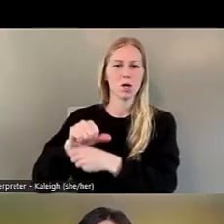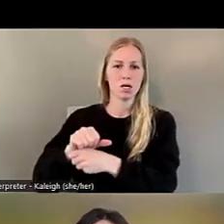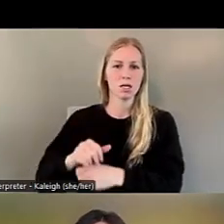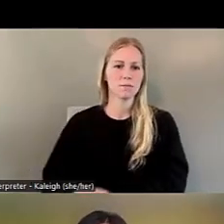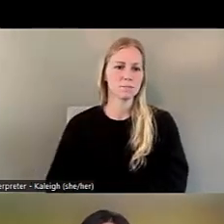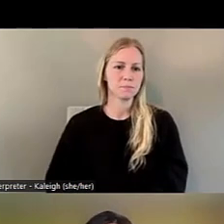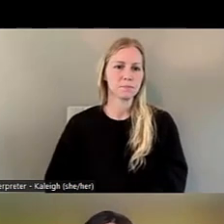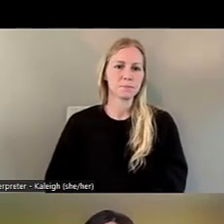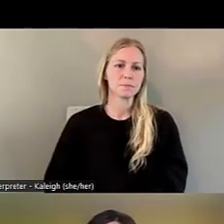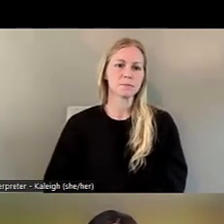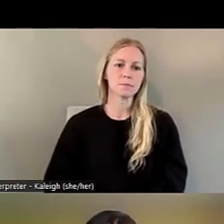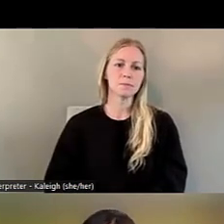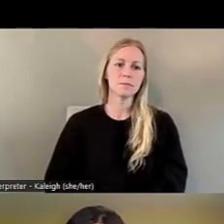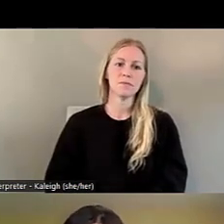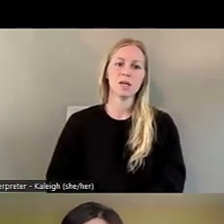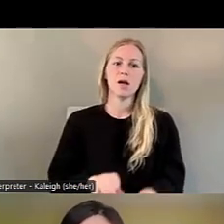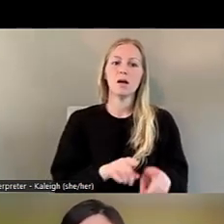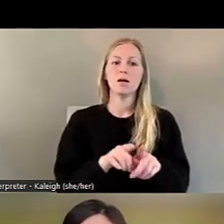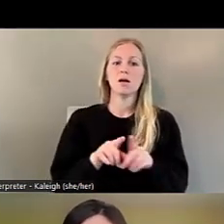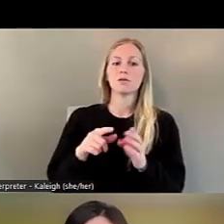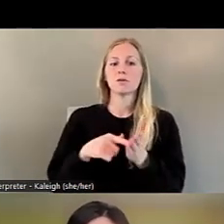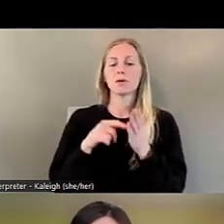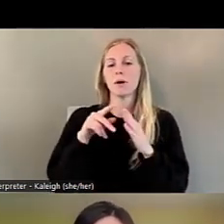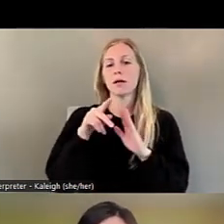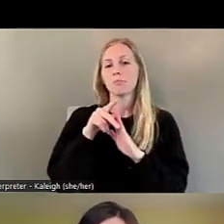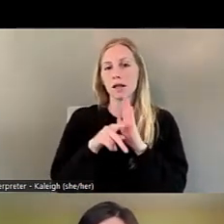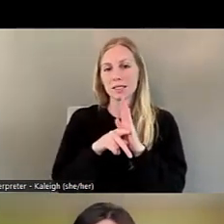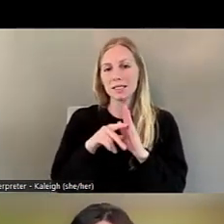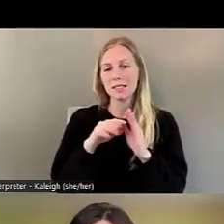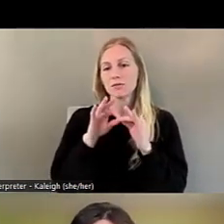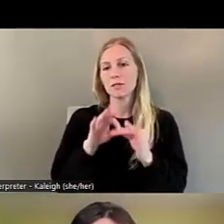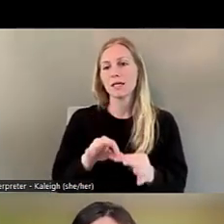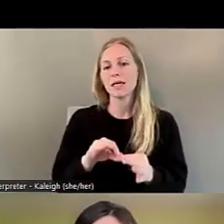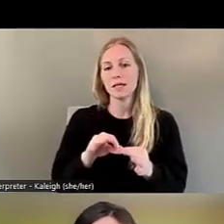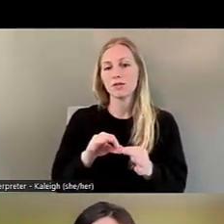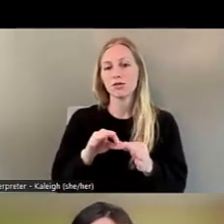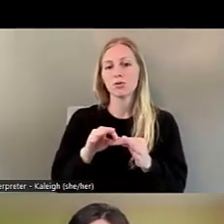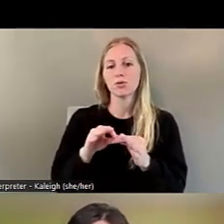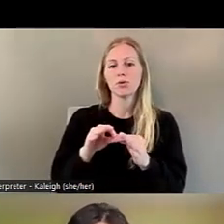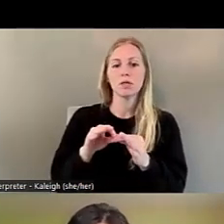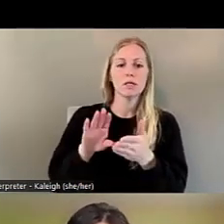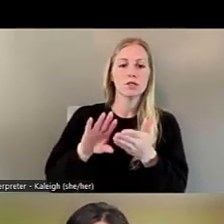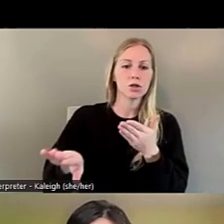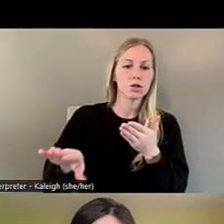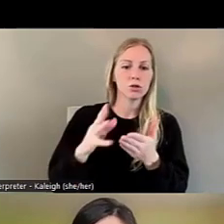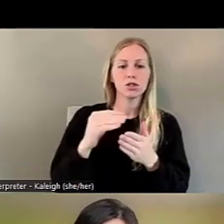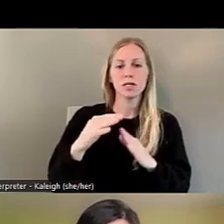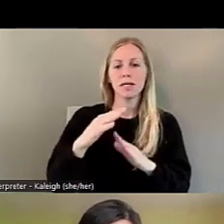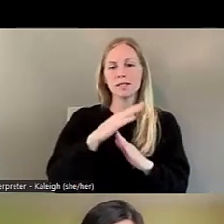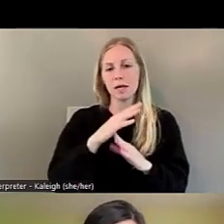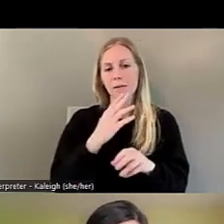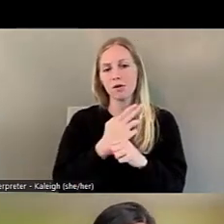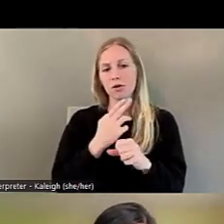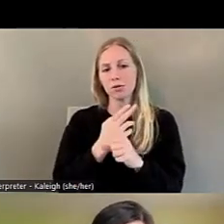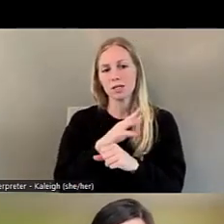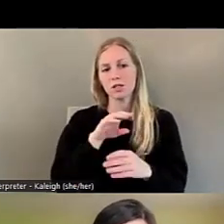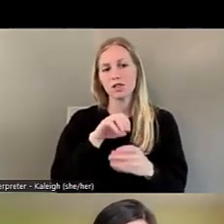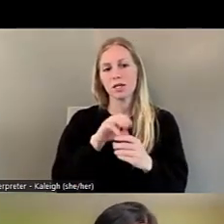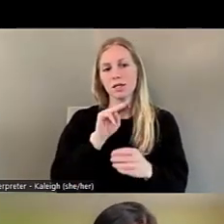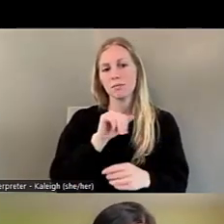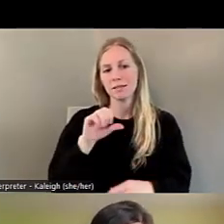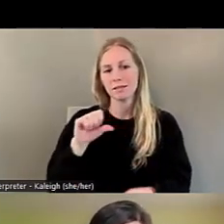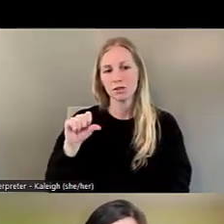There are also required policies regarding seclusion and timeout usage in Massachusetts under